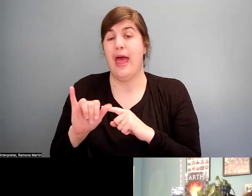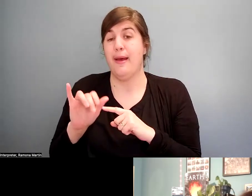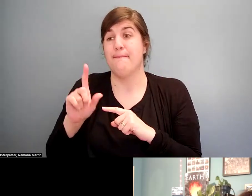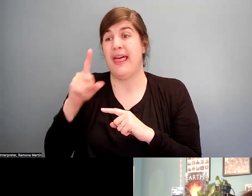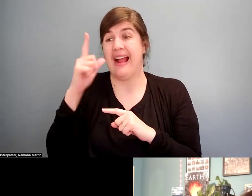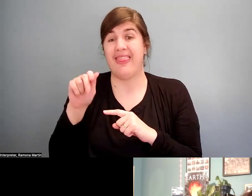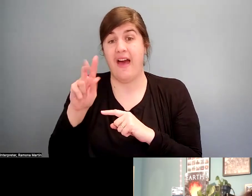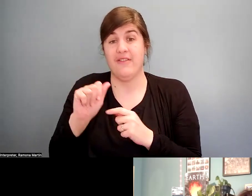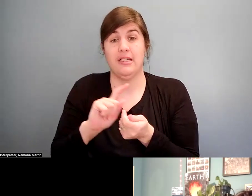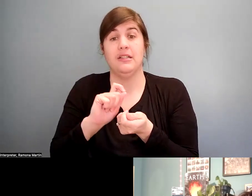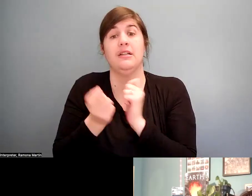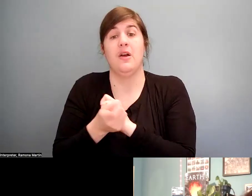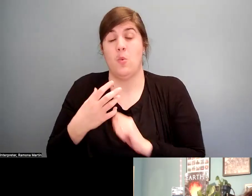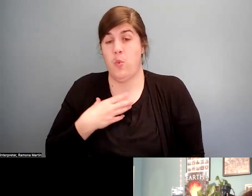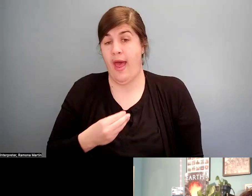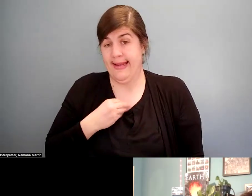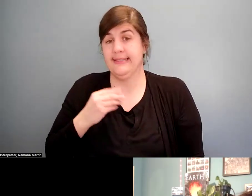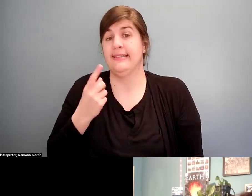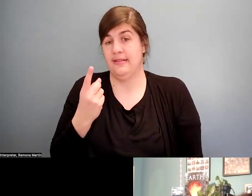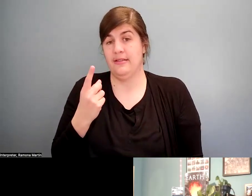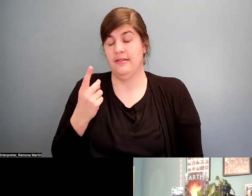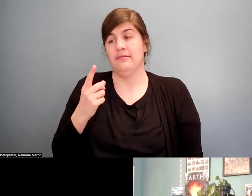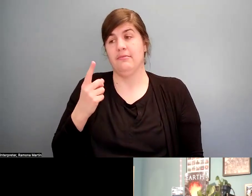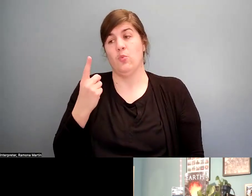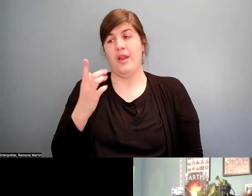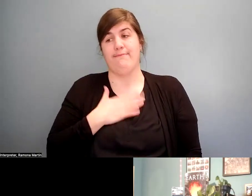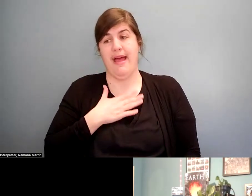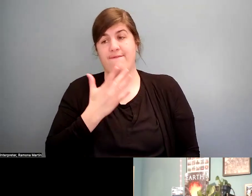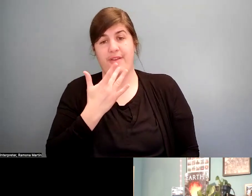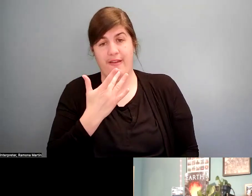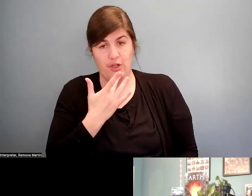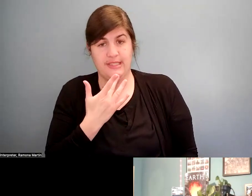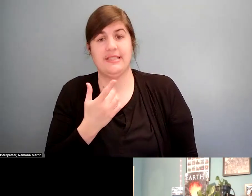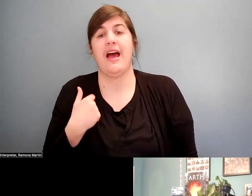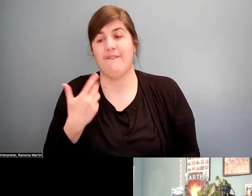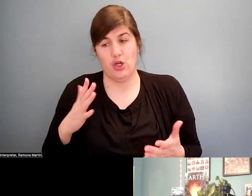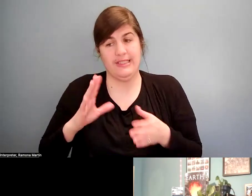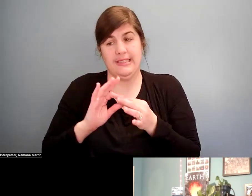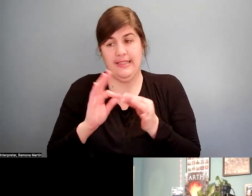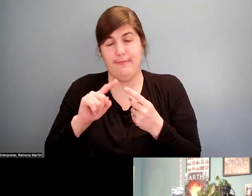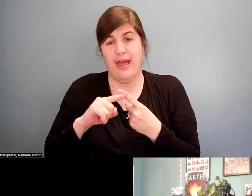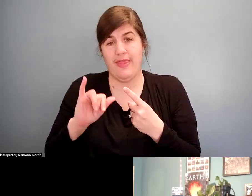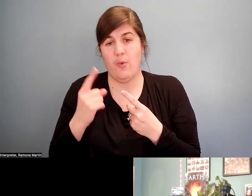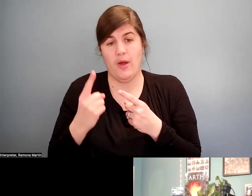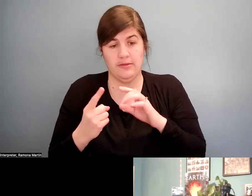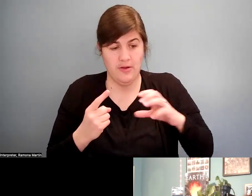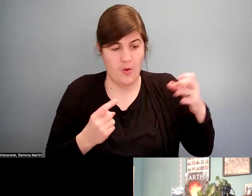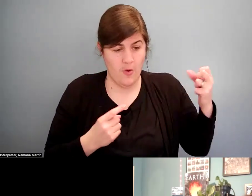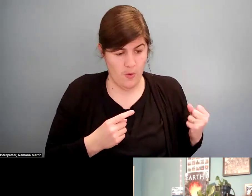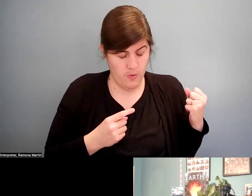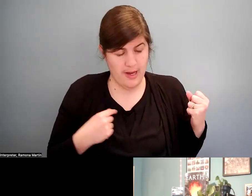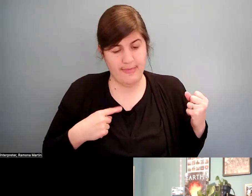Yeah. turns into white chalk. That's definitely up there. But I've already spoken about that one, so we'll leave that one on